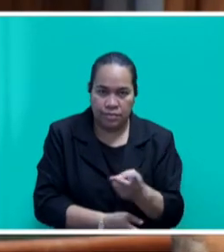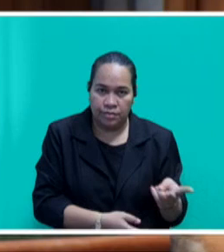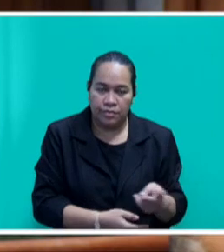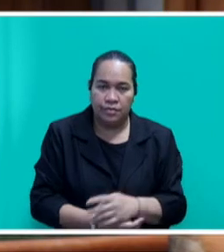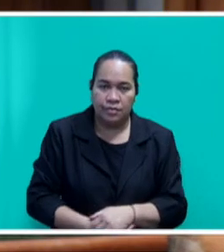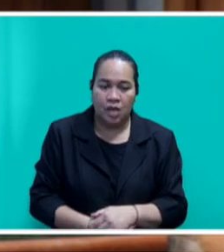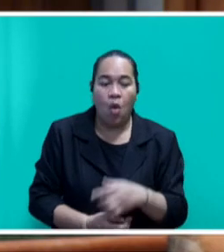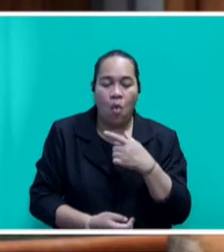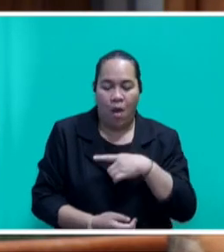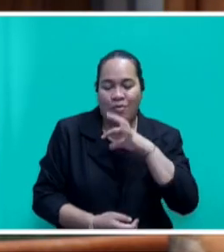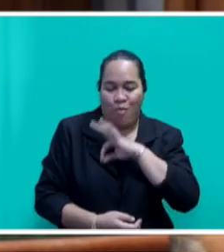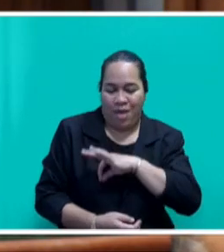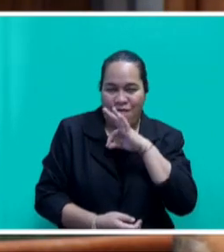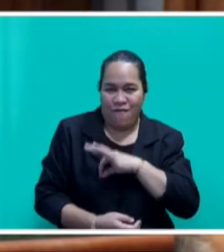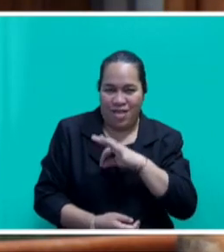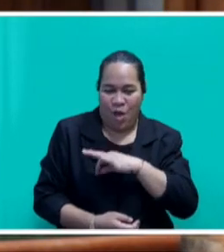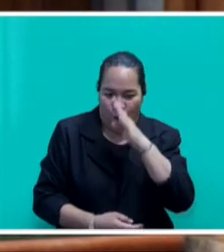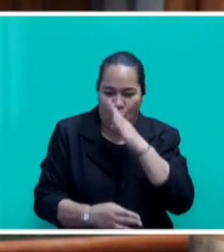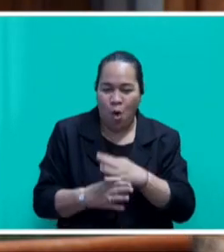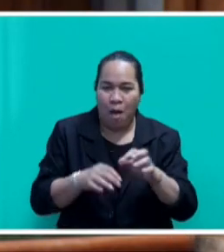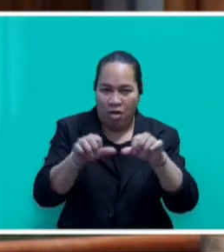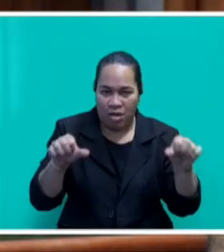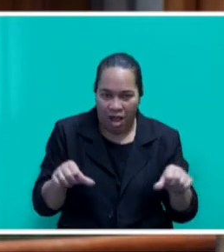for the benefit of the agriculture sector.